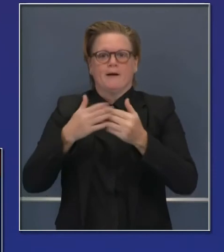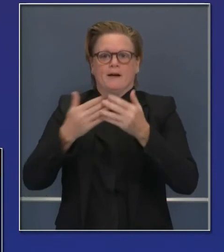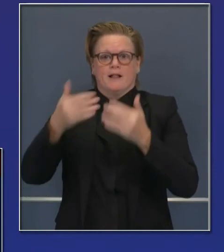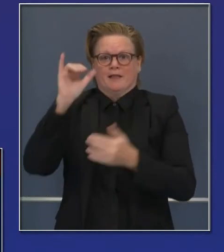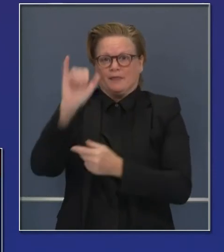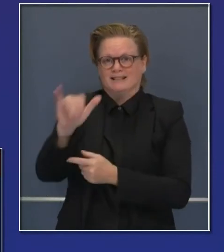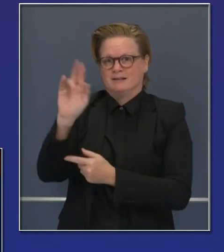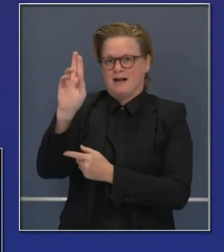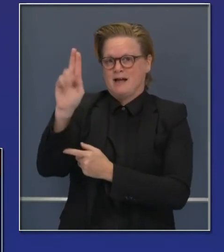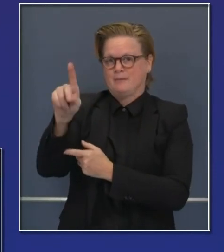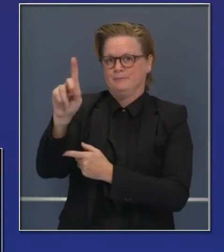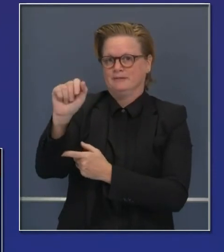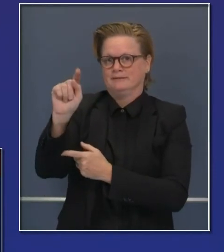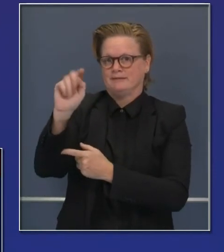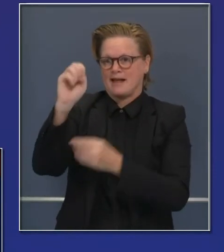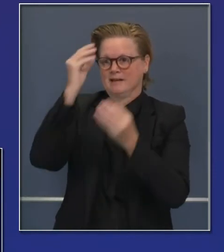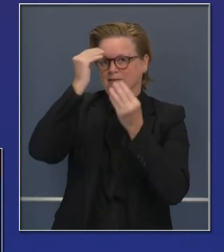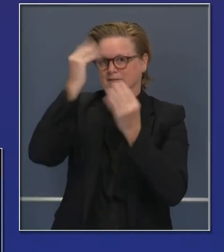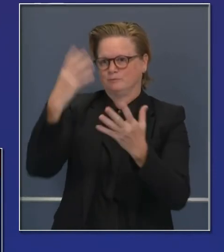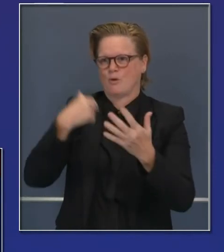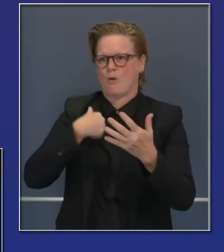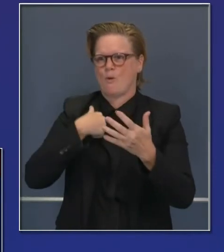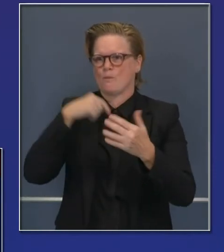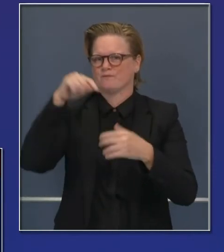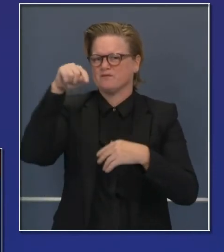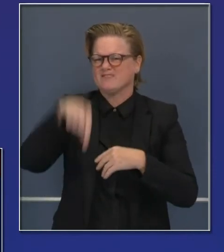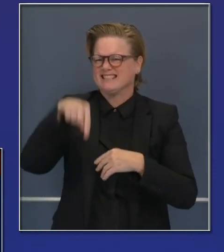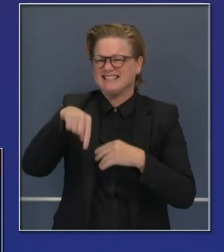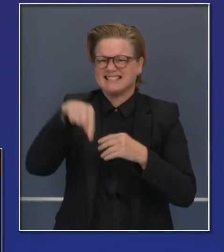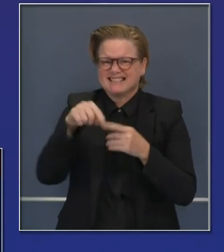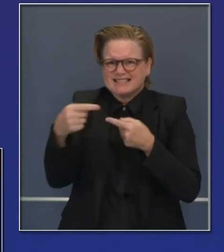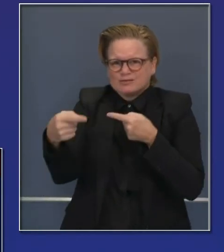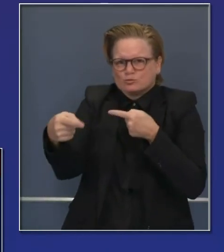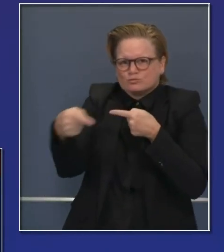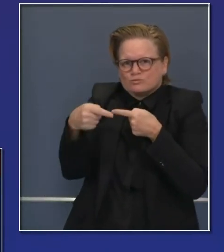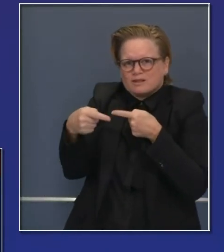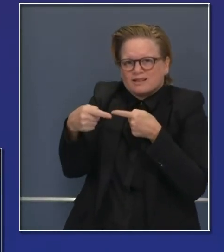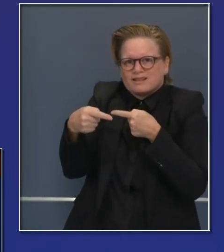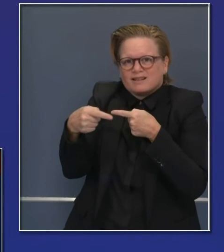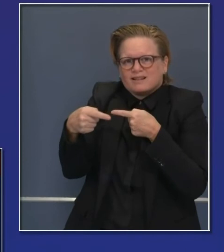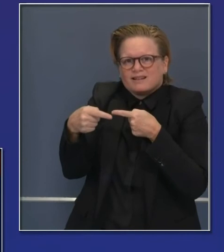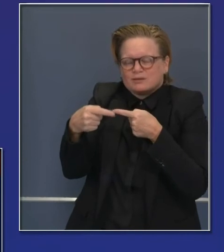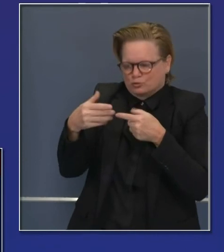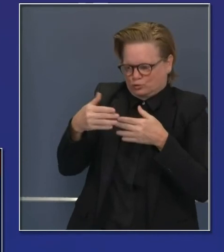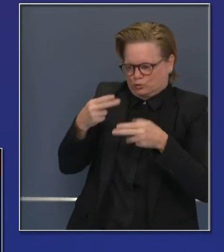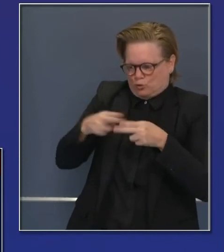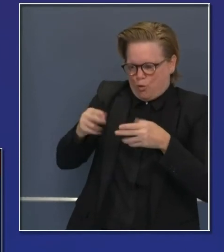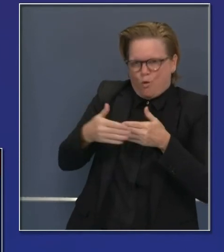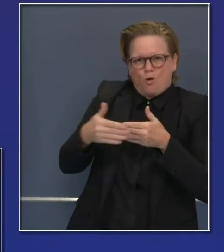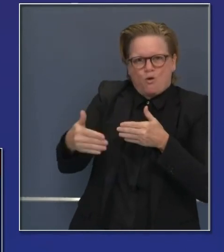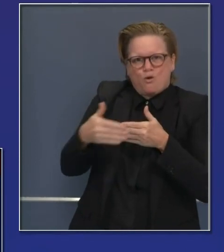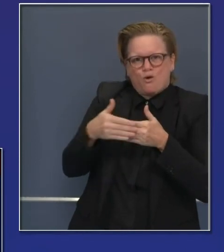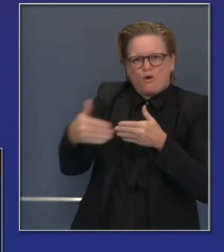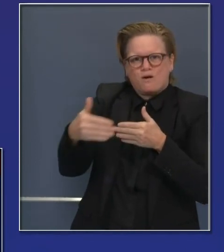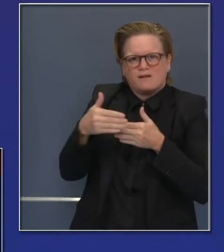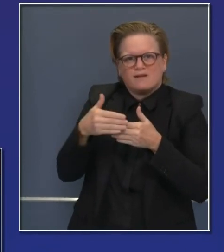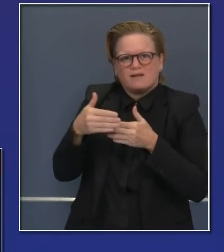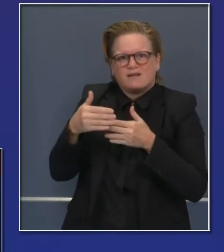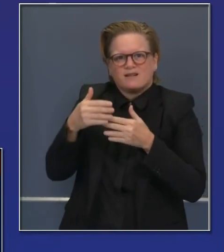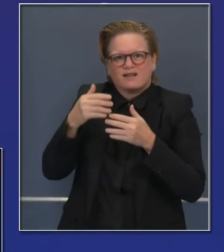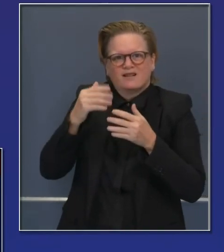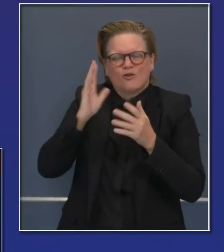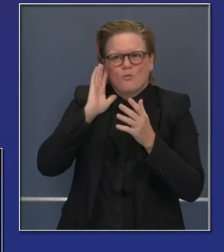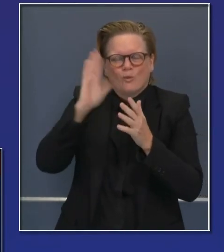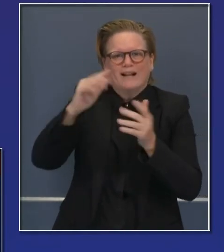time limited. It's based upon the facts. It's based upon what's happening on the ground. It's based